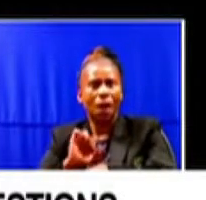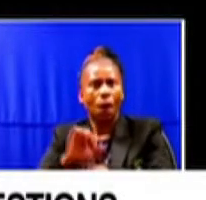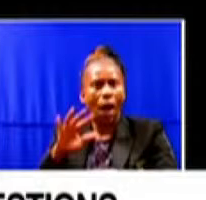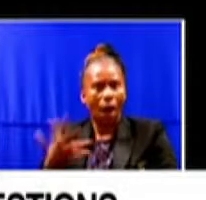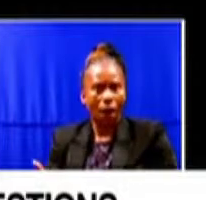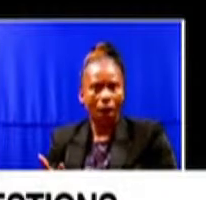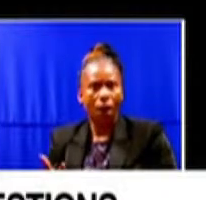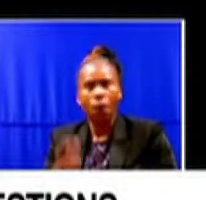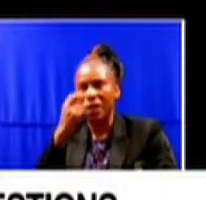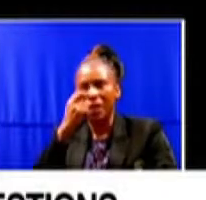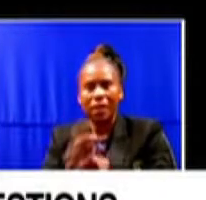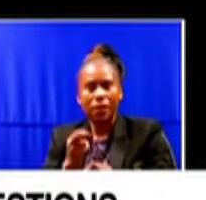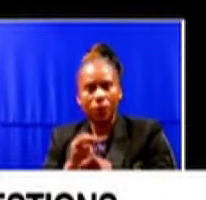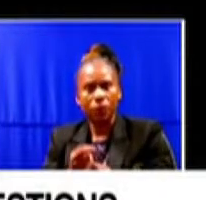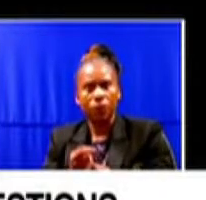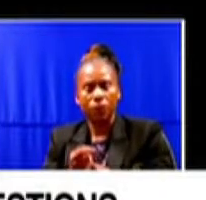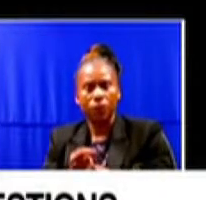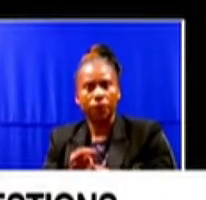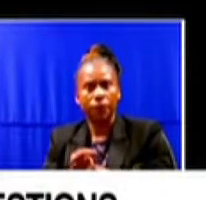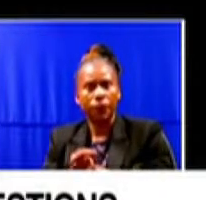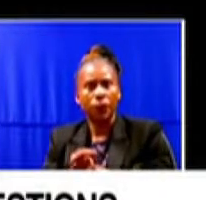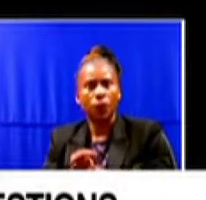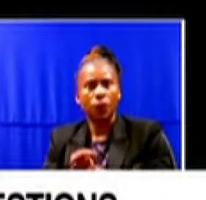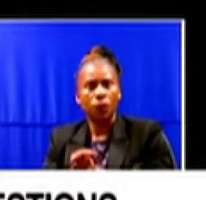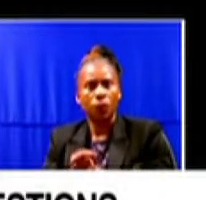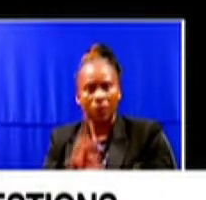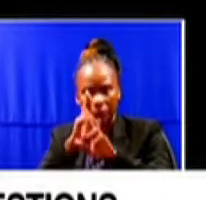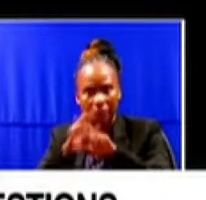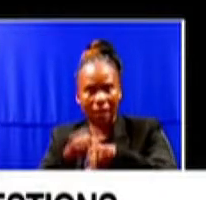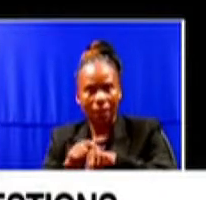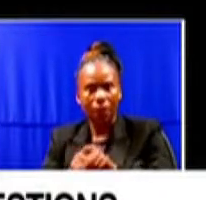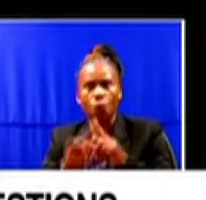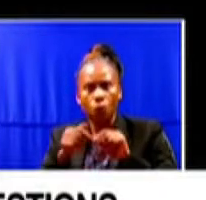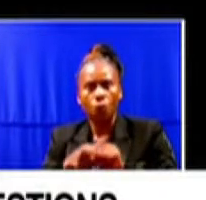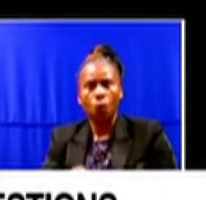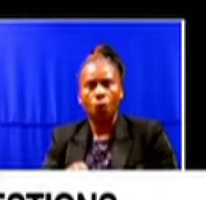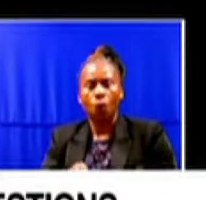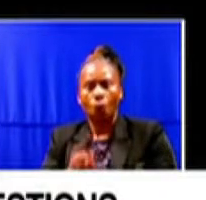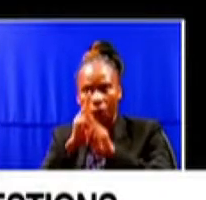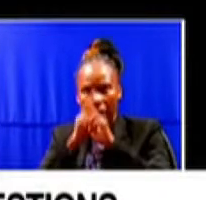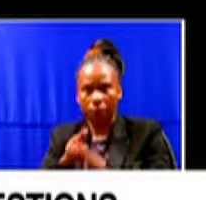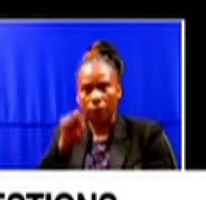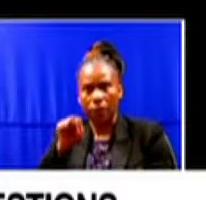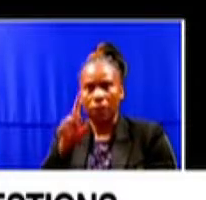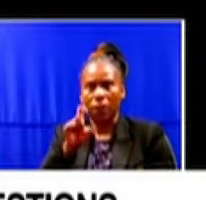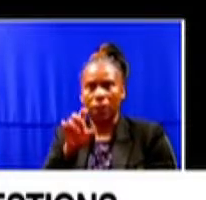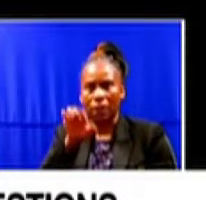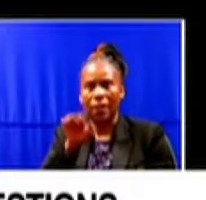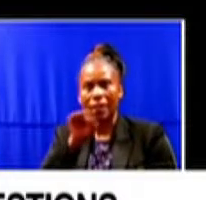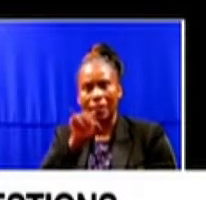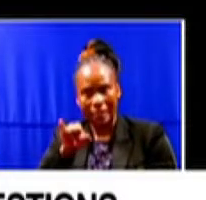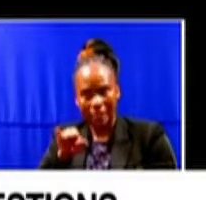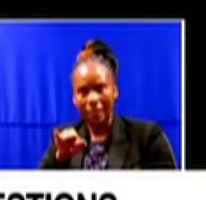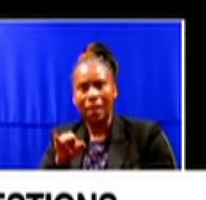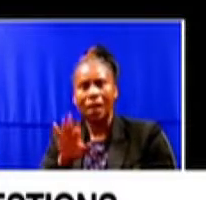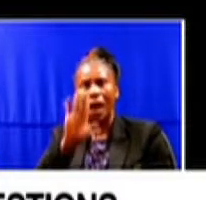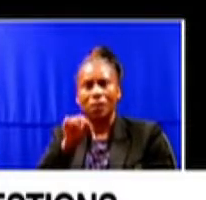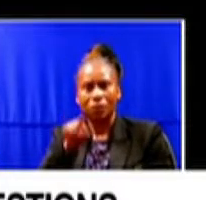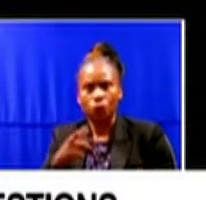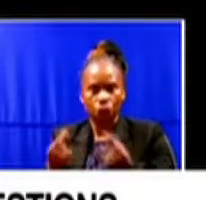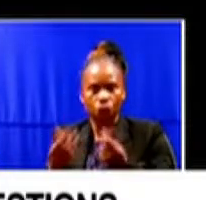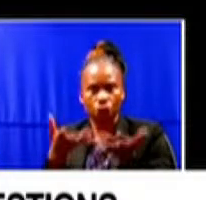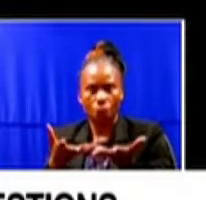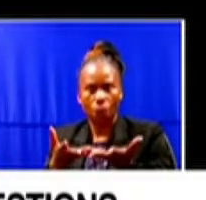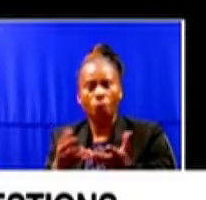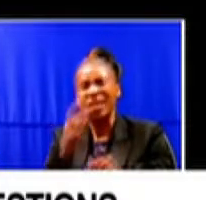Speak to Honorable Ngaisi if you want some tips and where to do that. Kindly save the House. It's